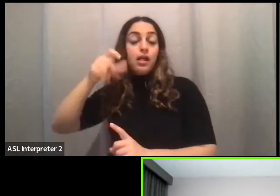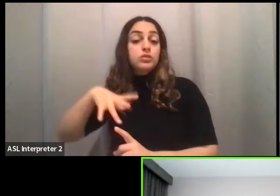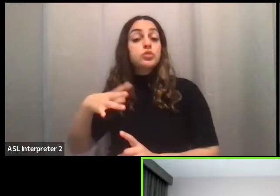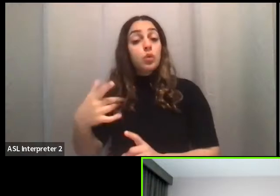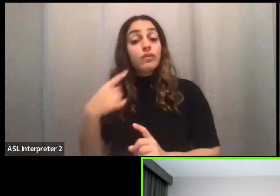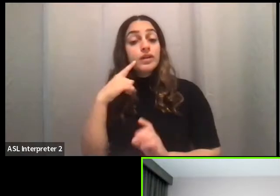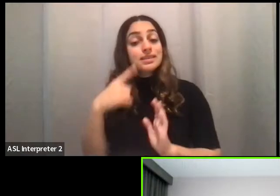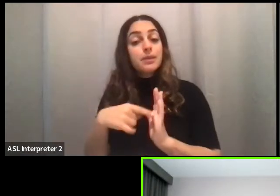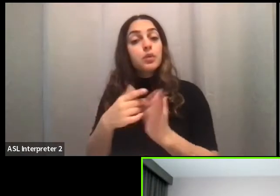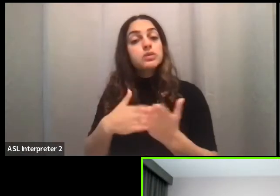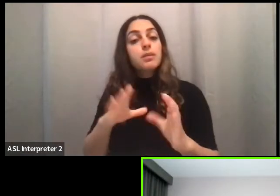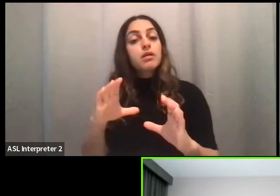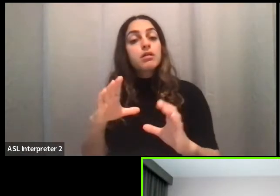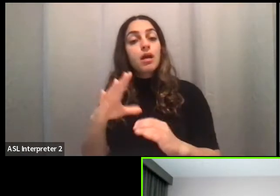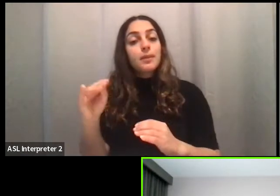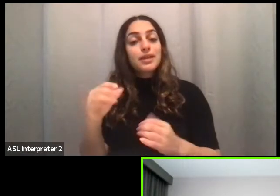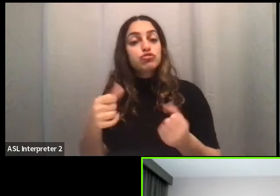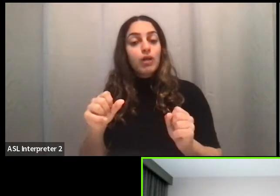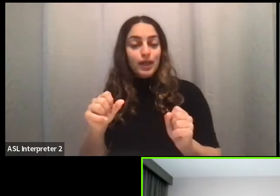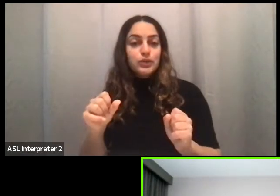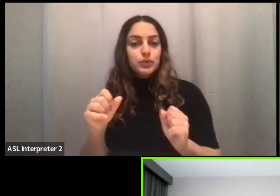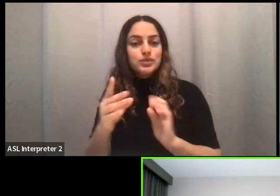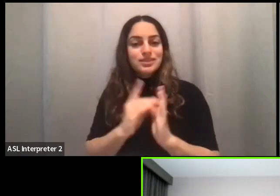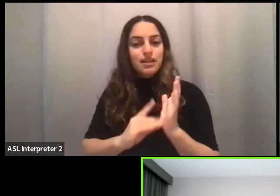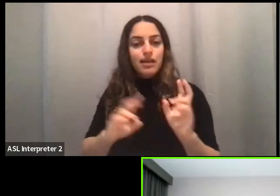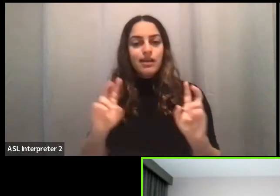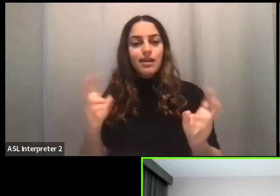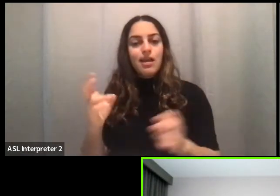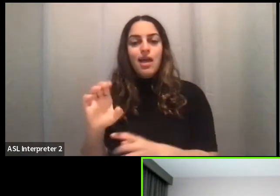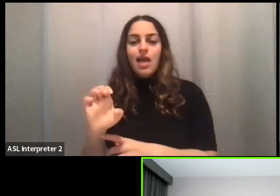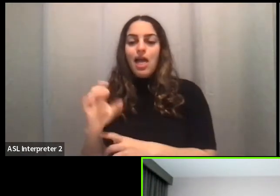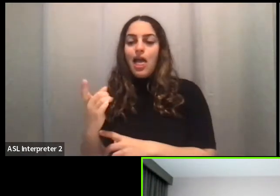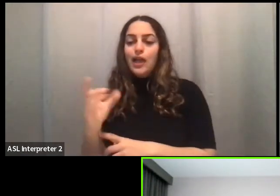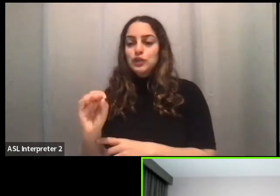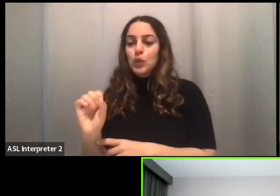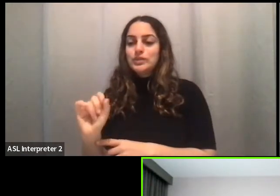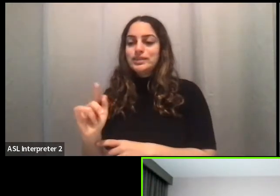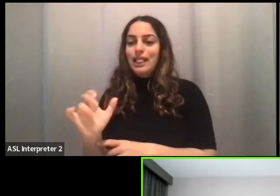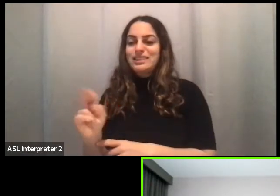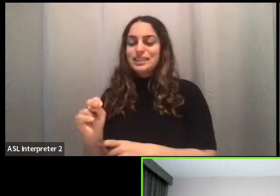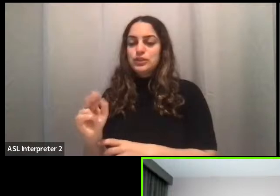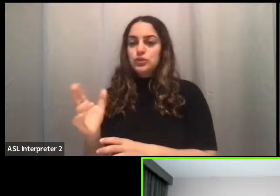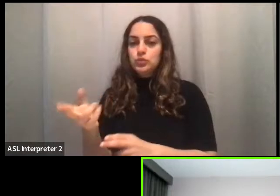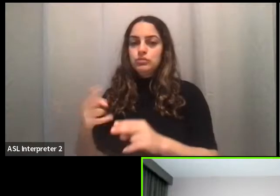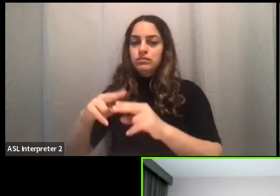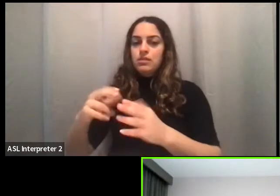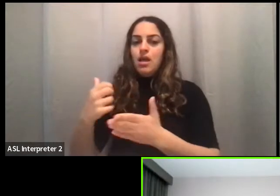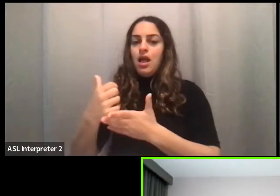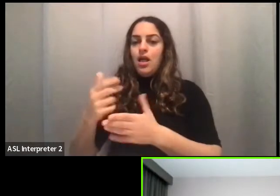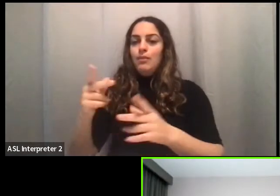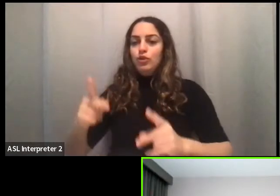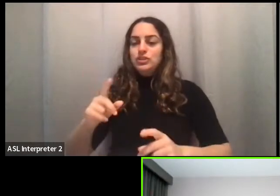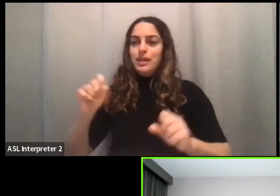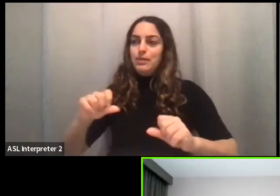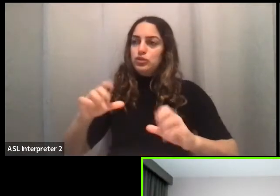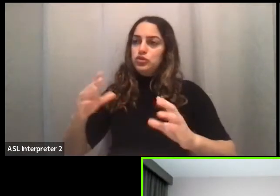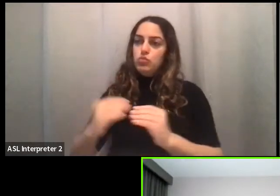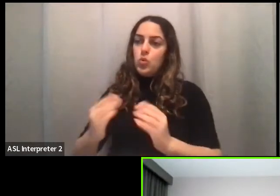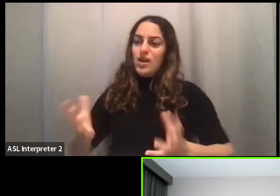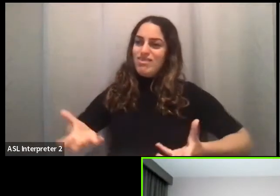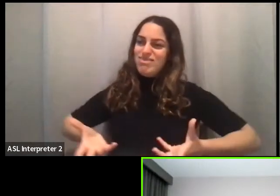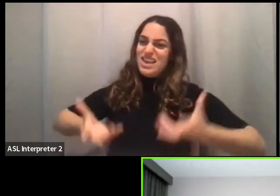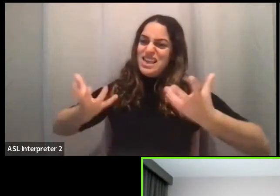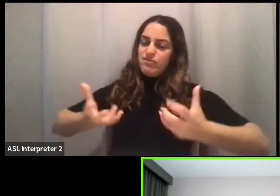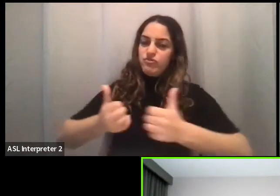design so-called exoskeletons that increase a person's lifting power without uh straining their backs or their